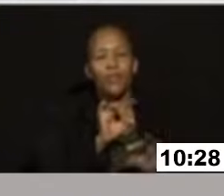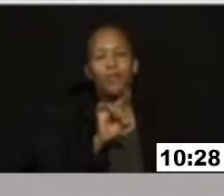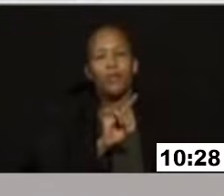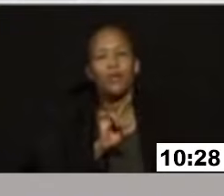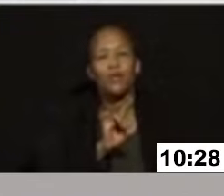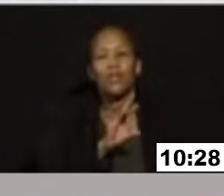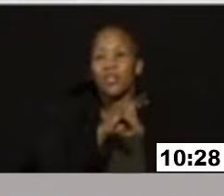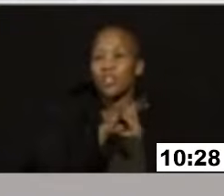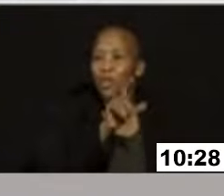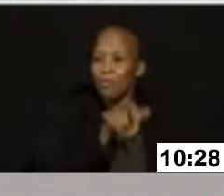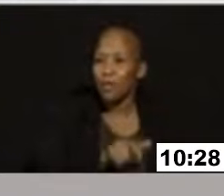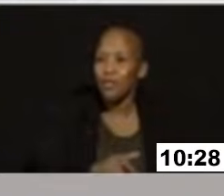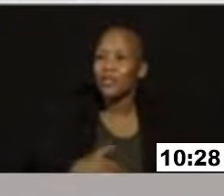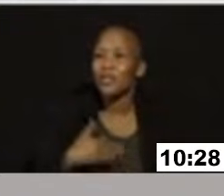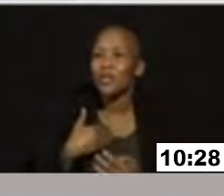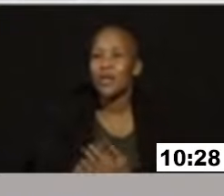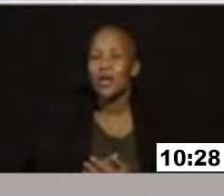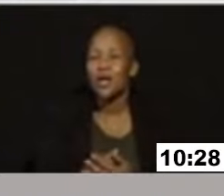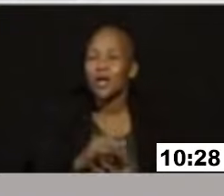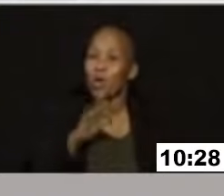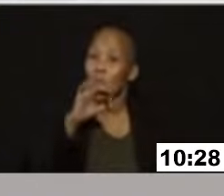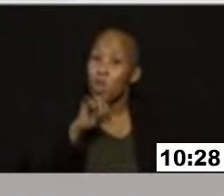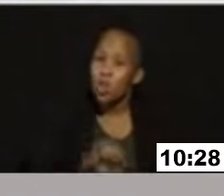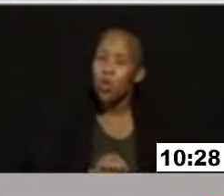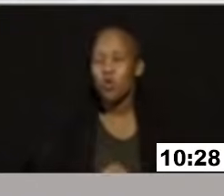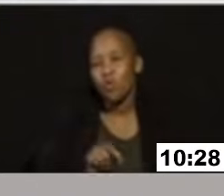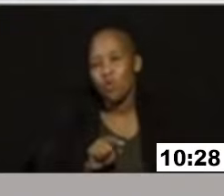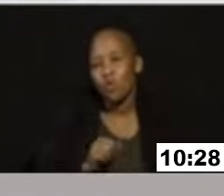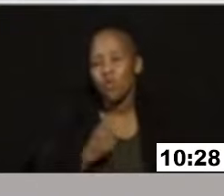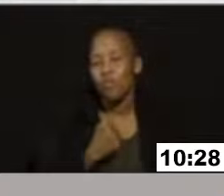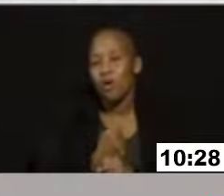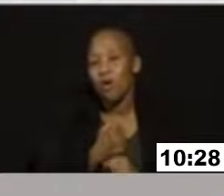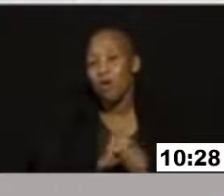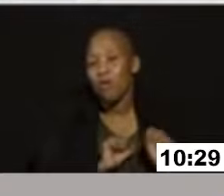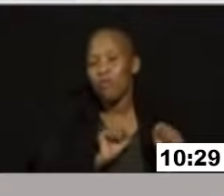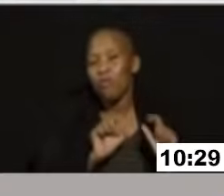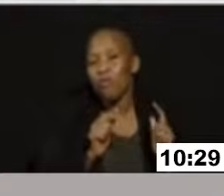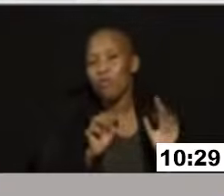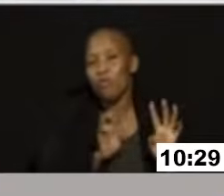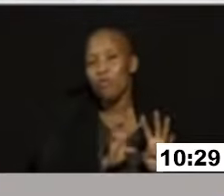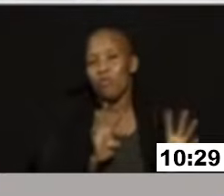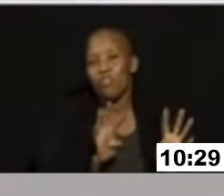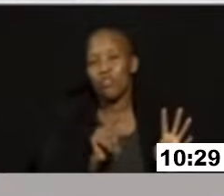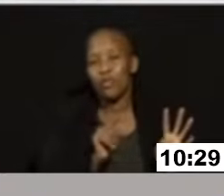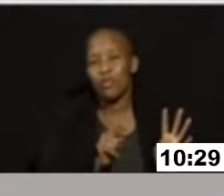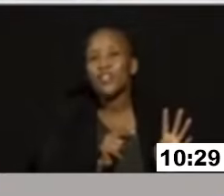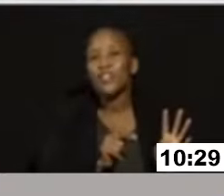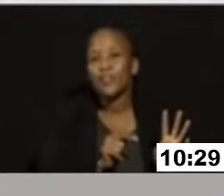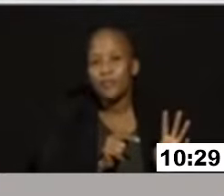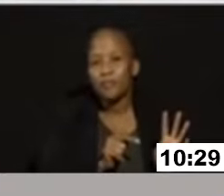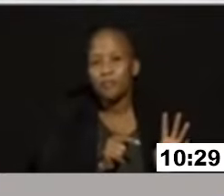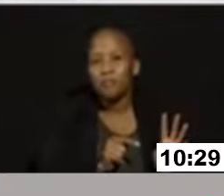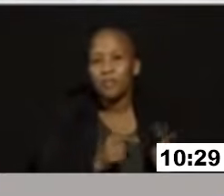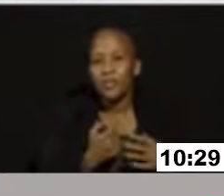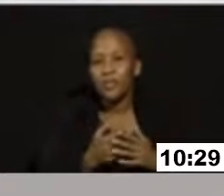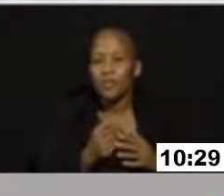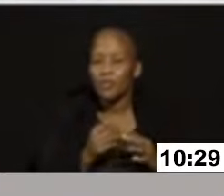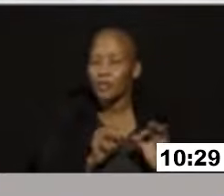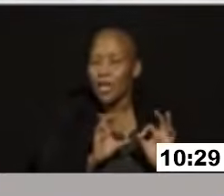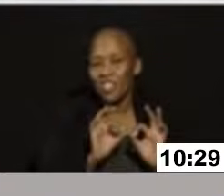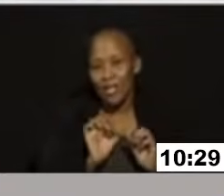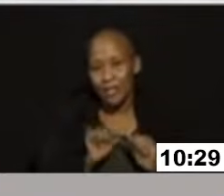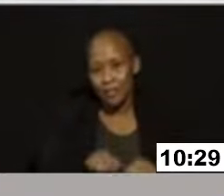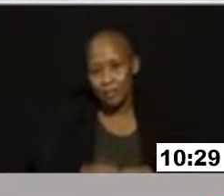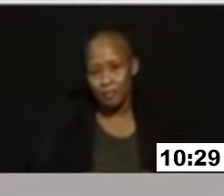to conclude that the interest of the work of the Commission is extant.